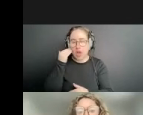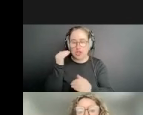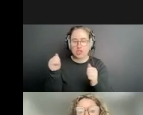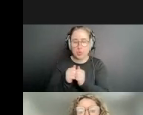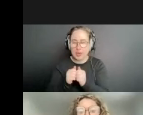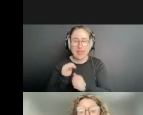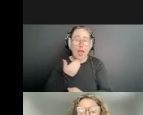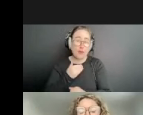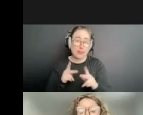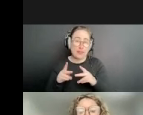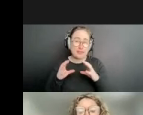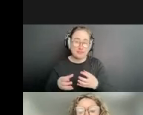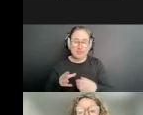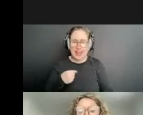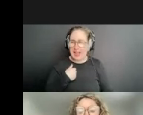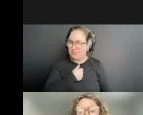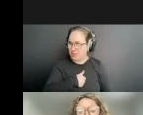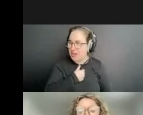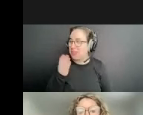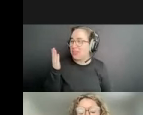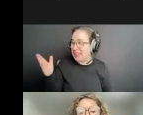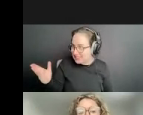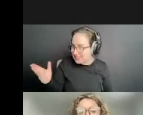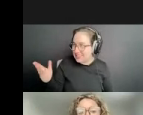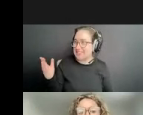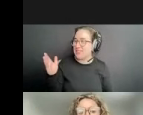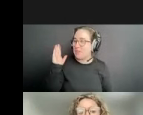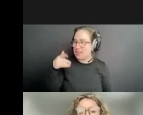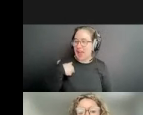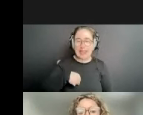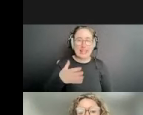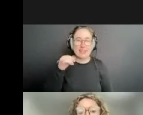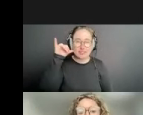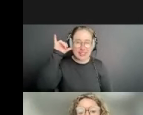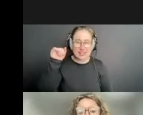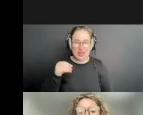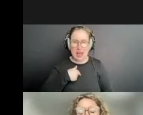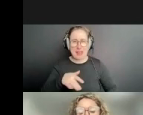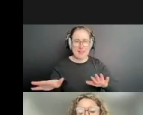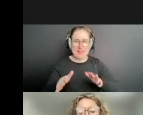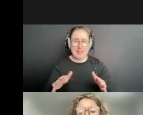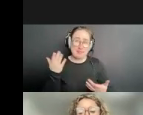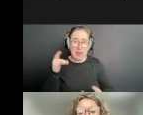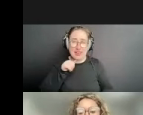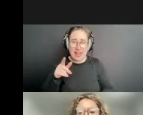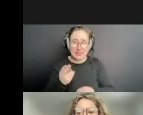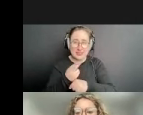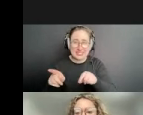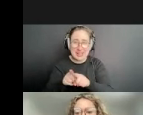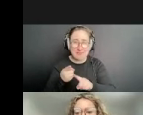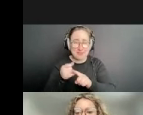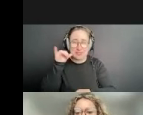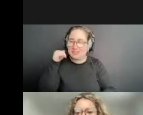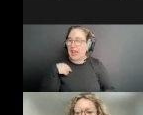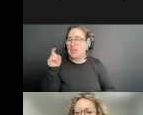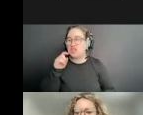with our people. And I'm so sorry, this is a presentation that I gave yesterday. So I'm like, oh my God, I might as well just use it. So I should have changed the